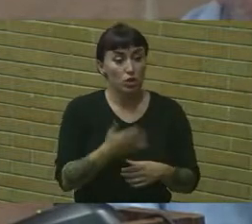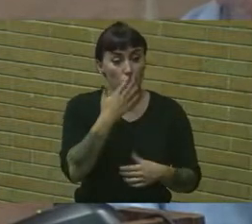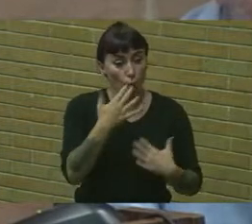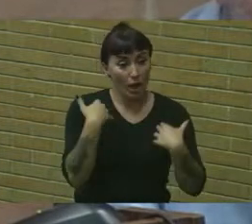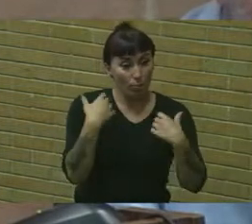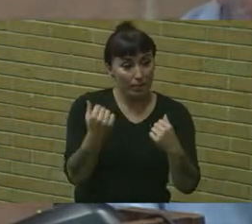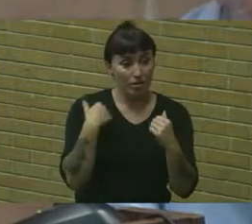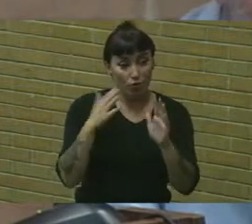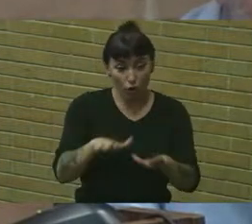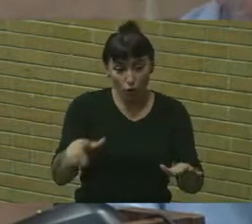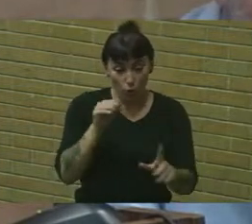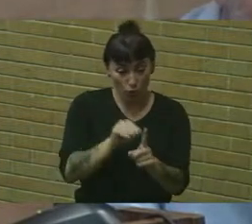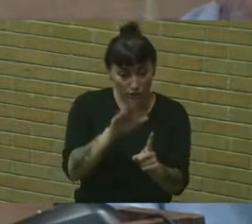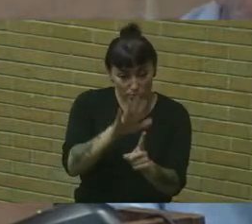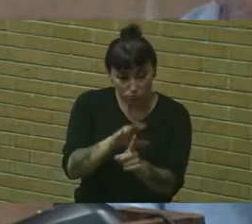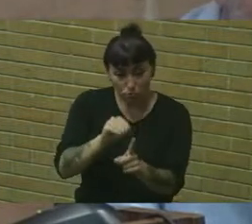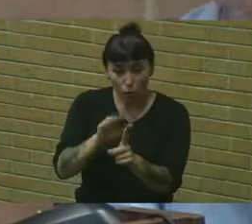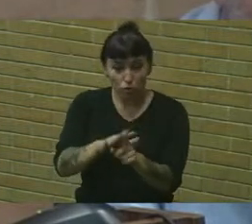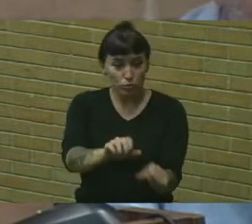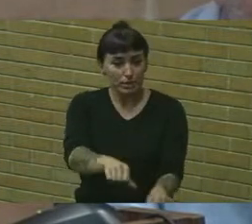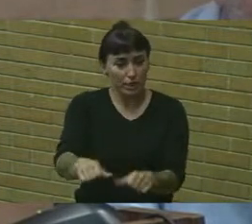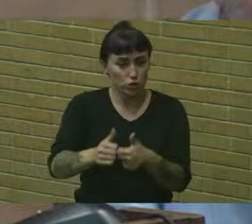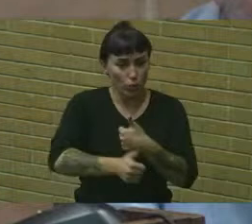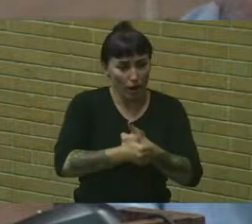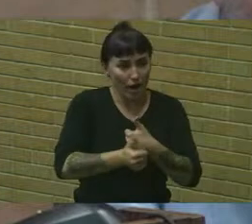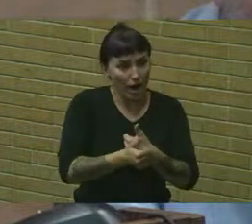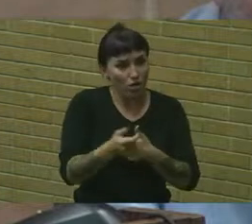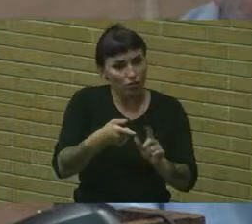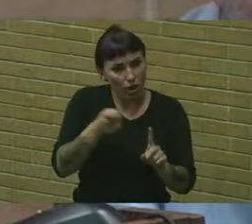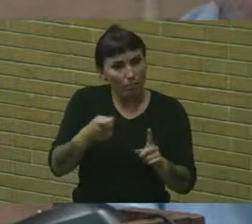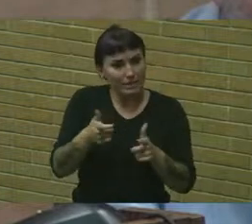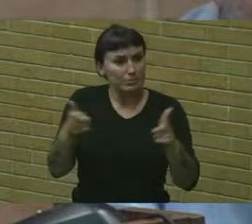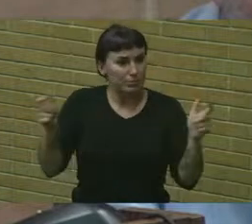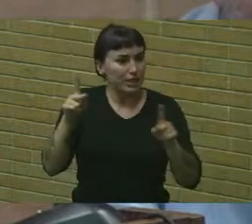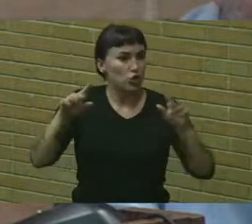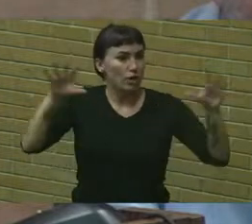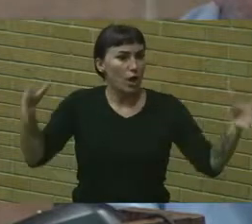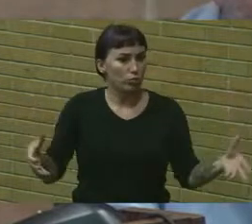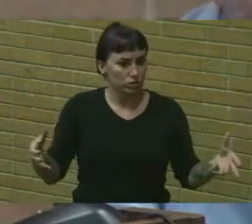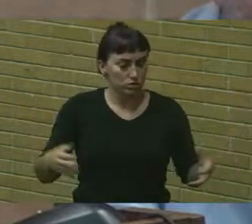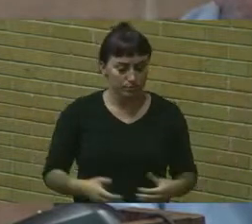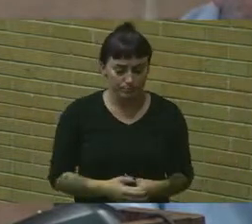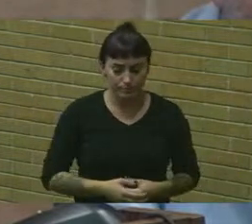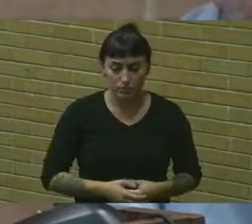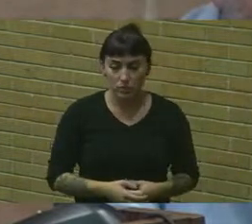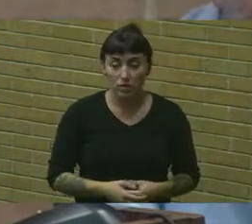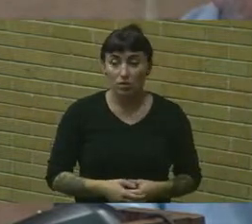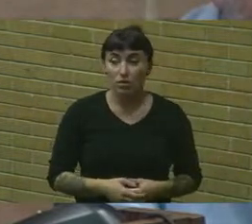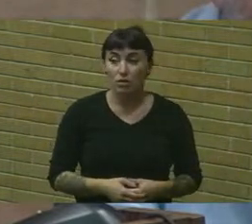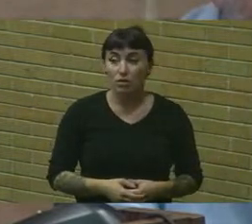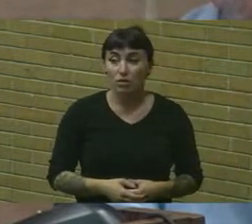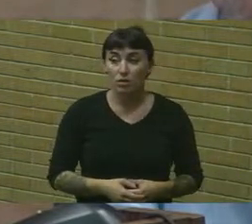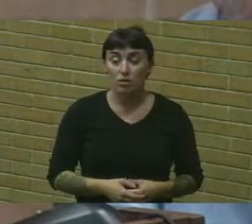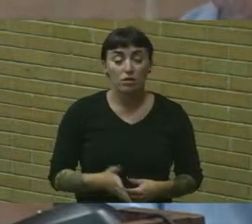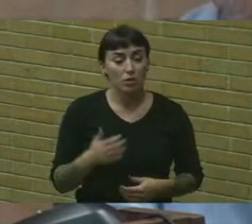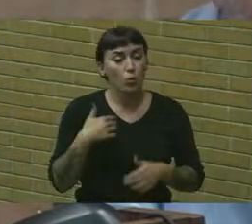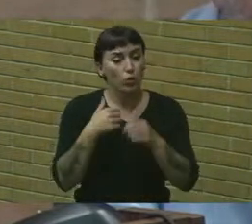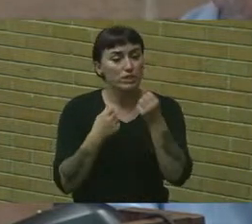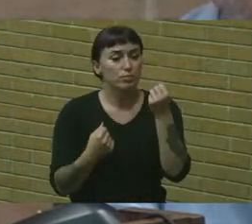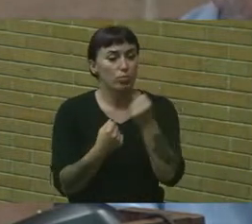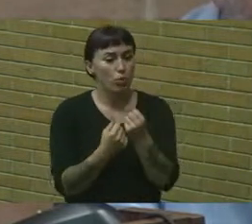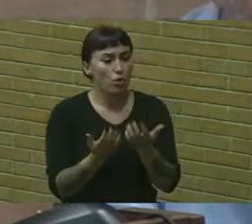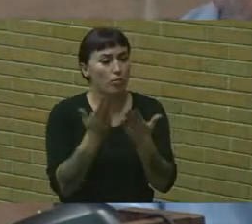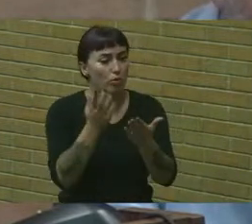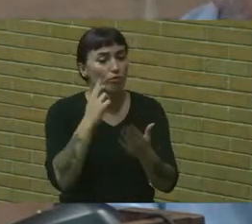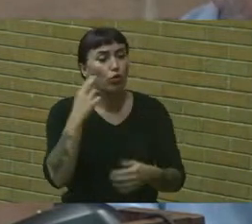children who are exposed to potential hazards due to these large crowds. Accordingly, we support proposals